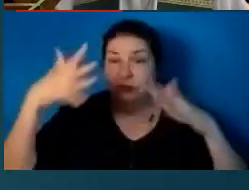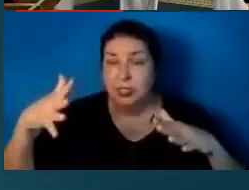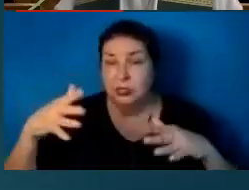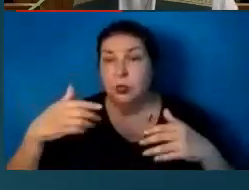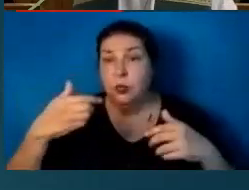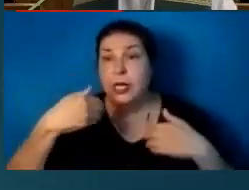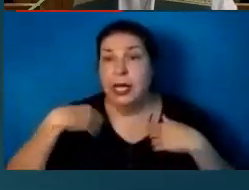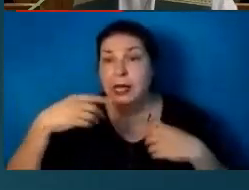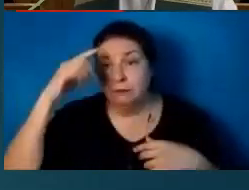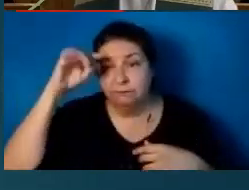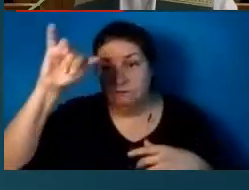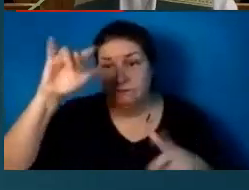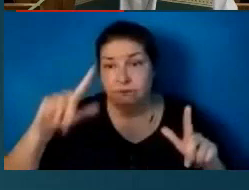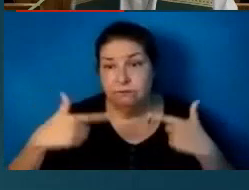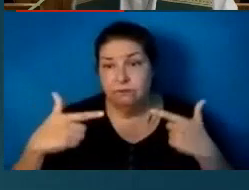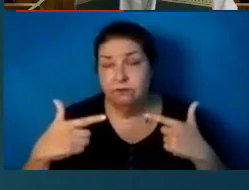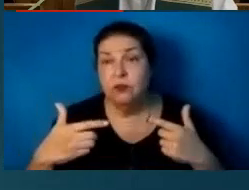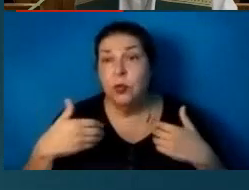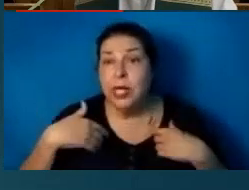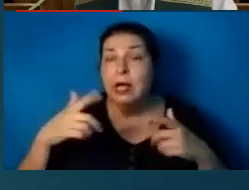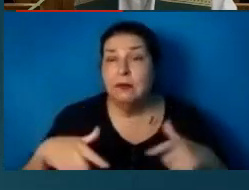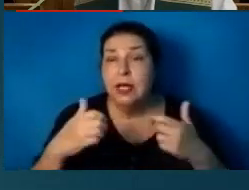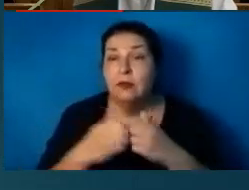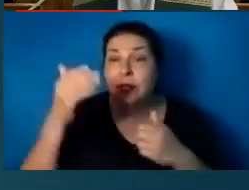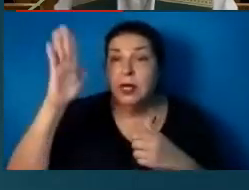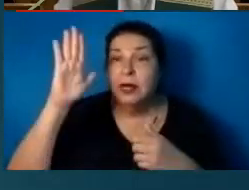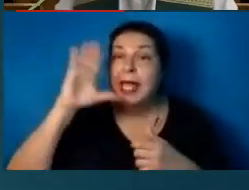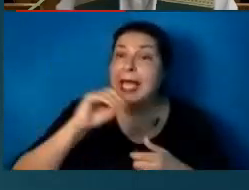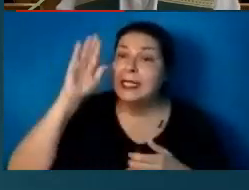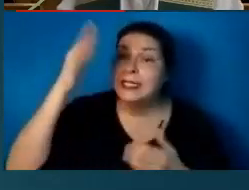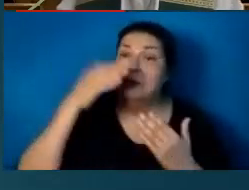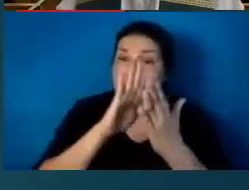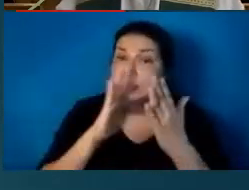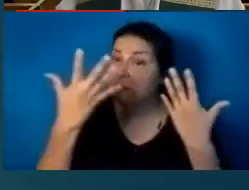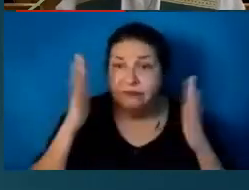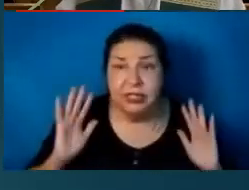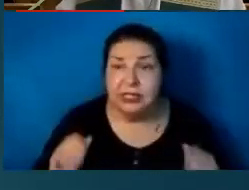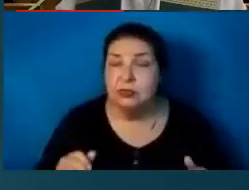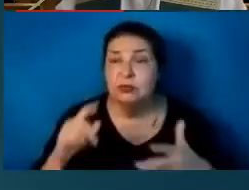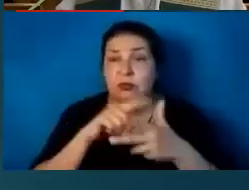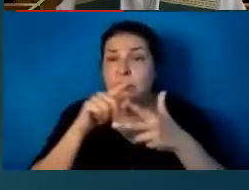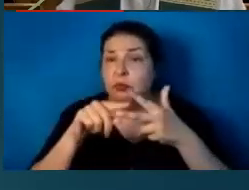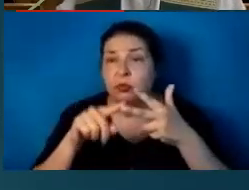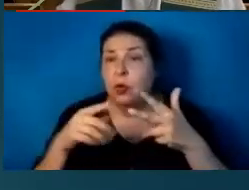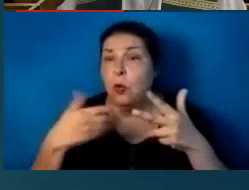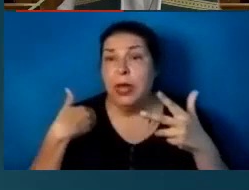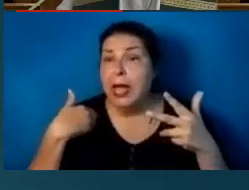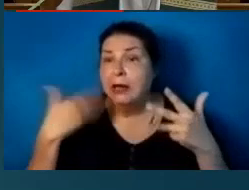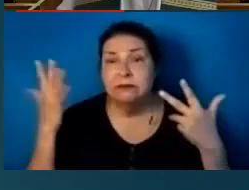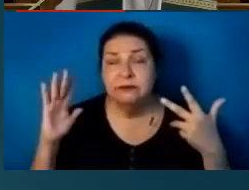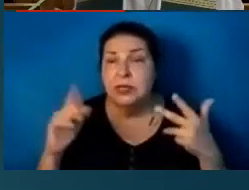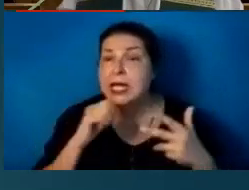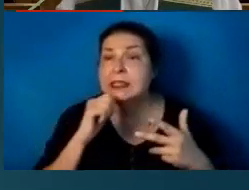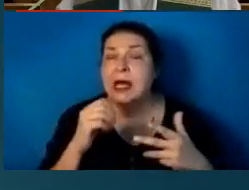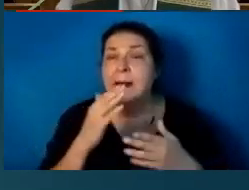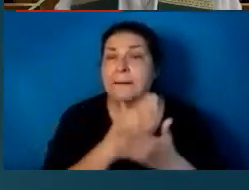already. We have life with God in his presence already. It's not yet part of our sense and